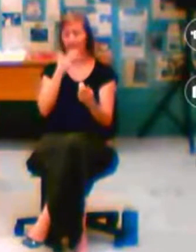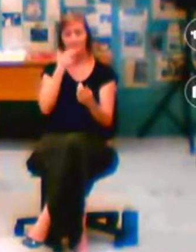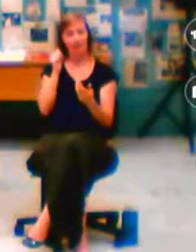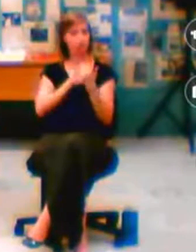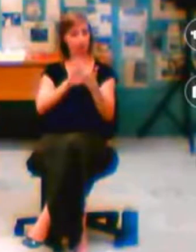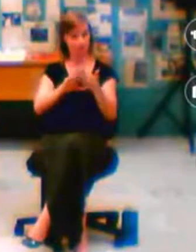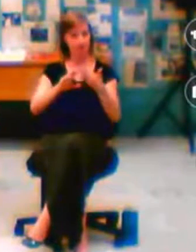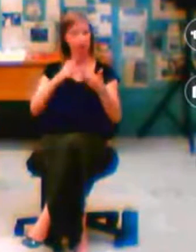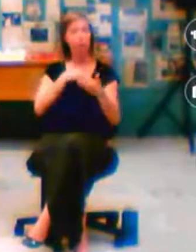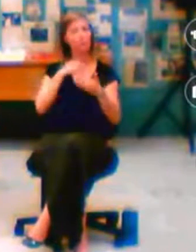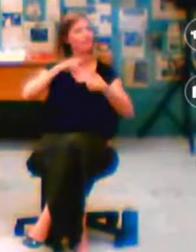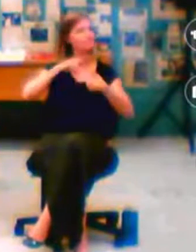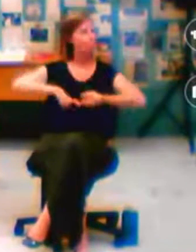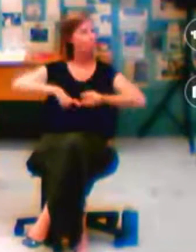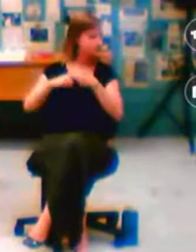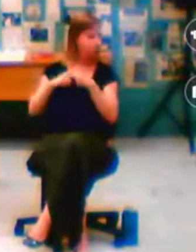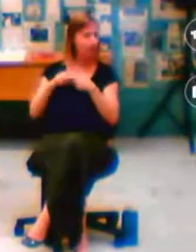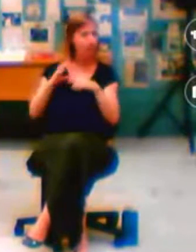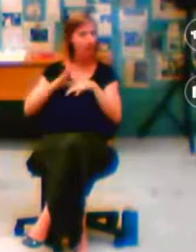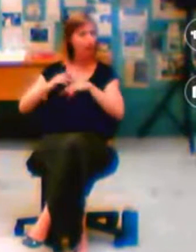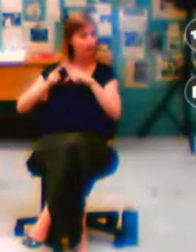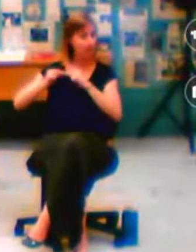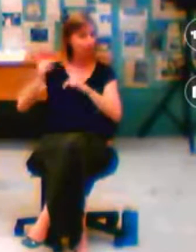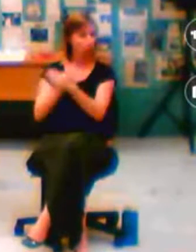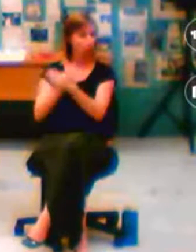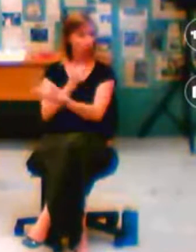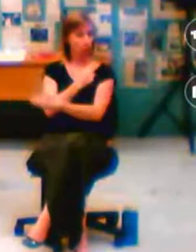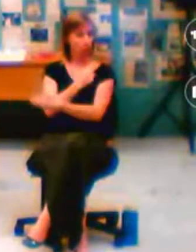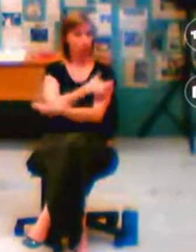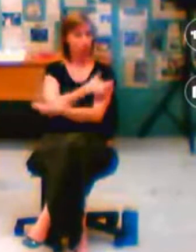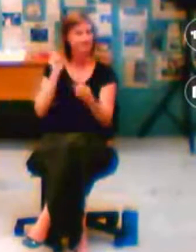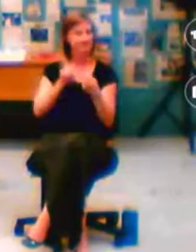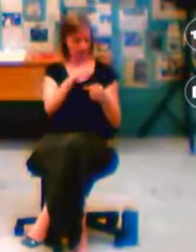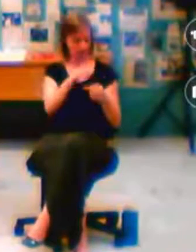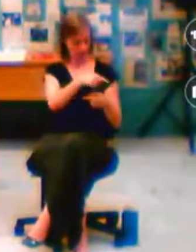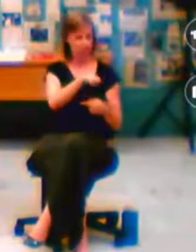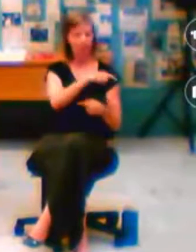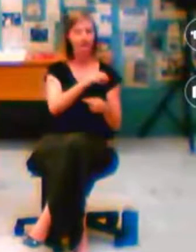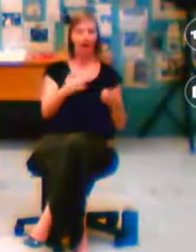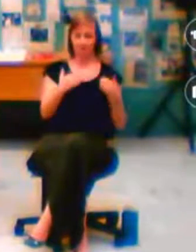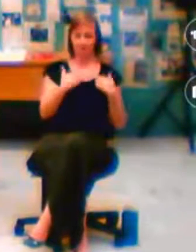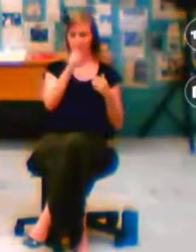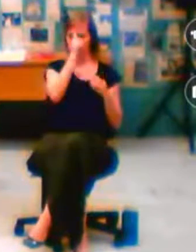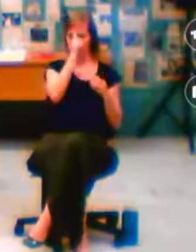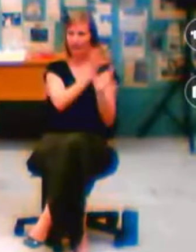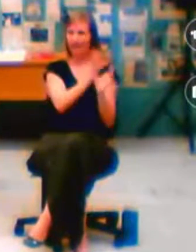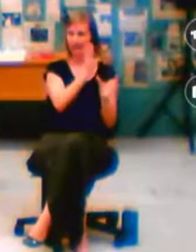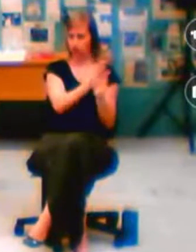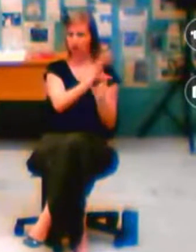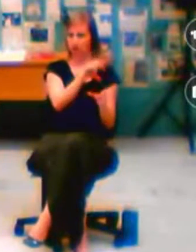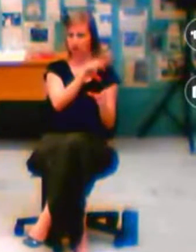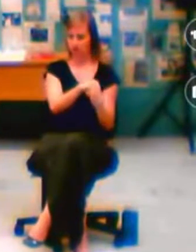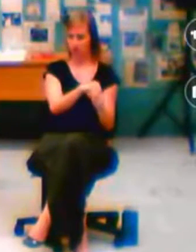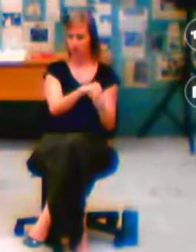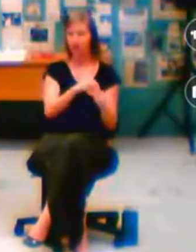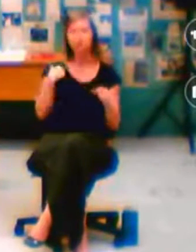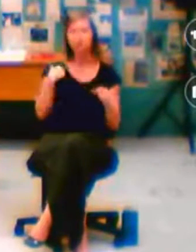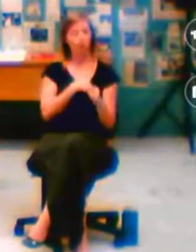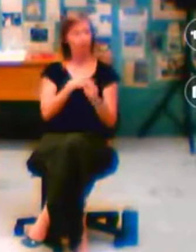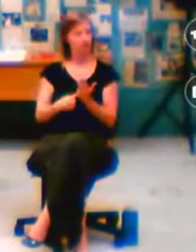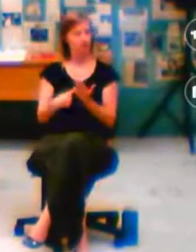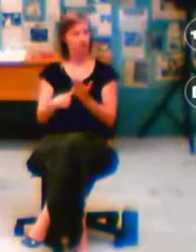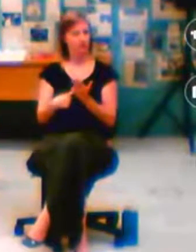meeting set up with the lieutenant governor because I think the way to address this problem is to say that we're putting a moratorium on